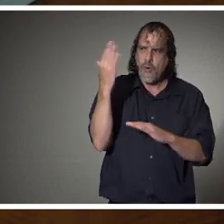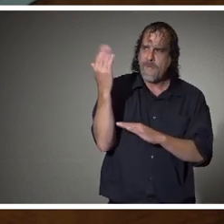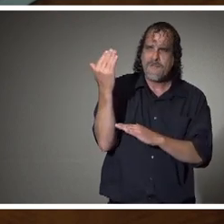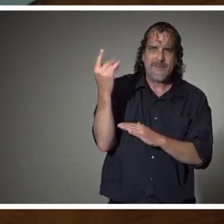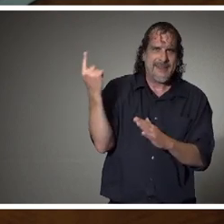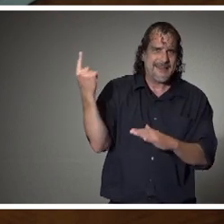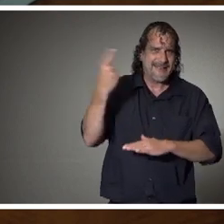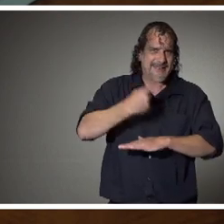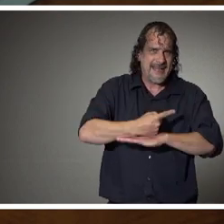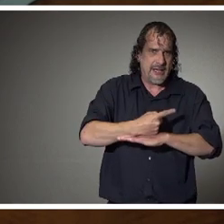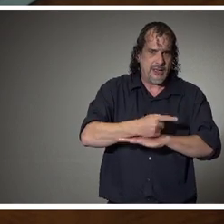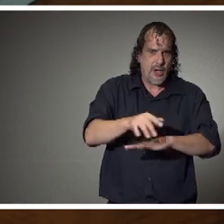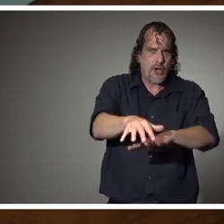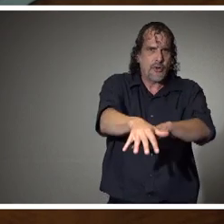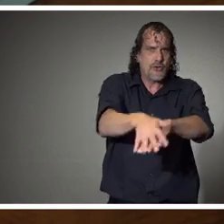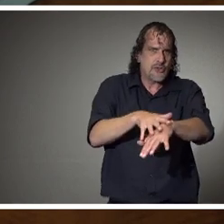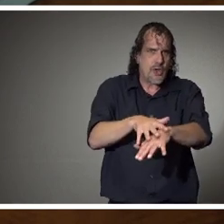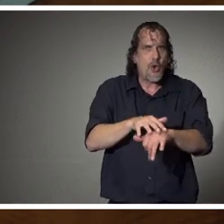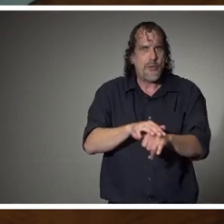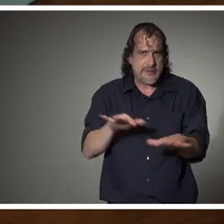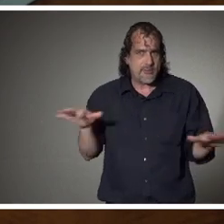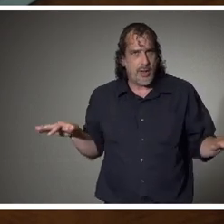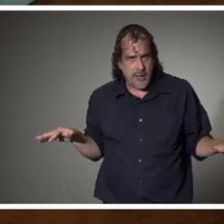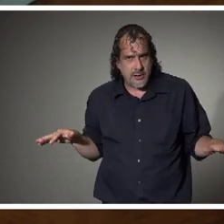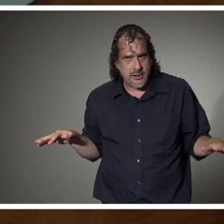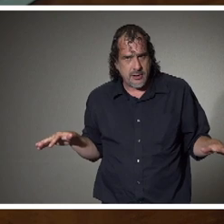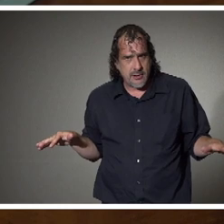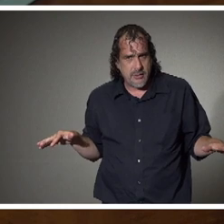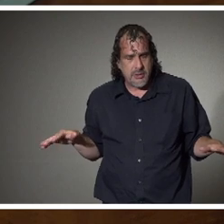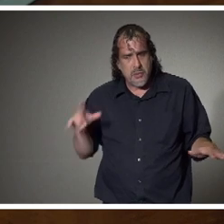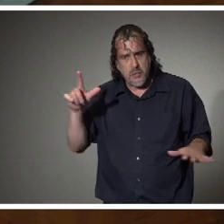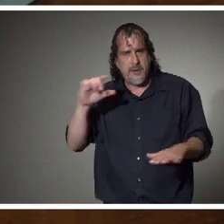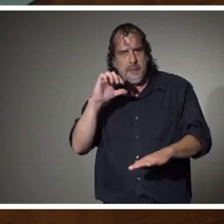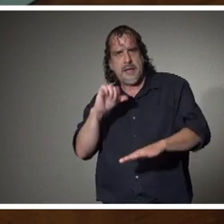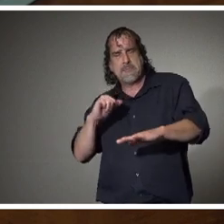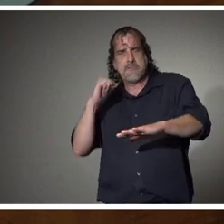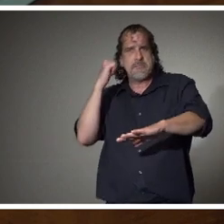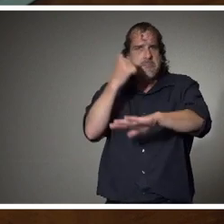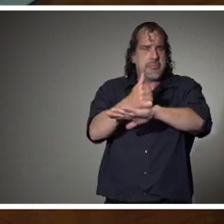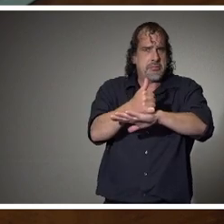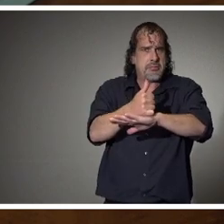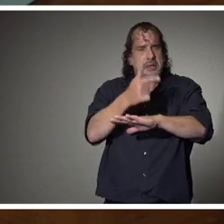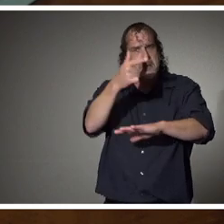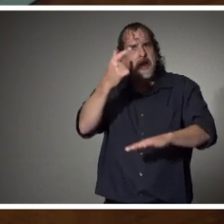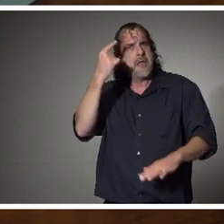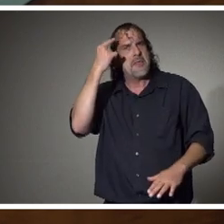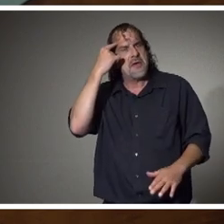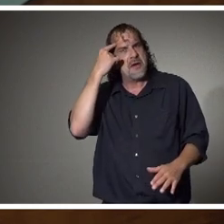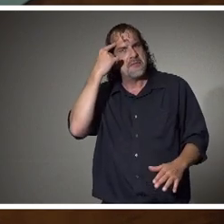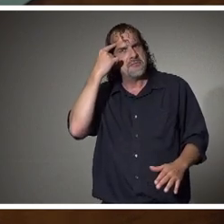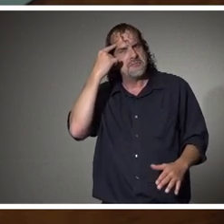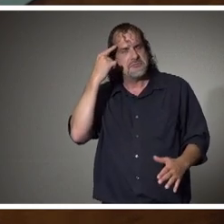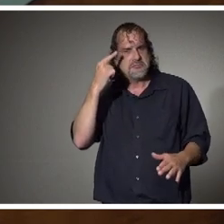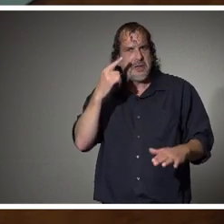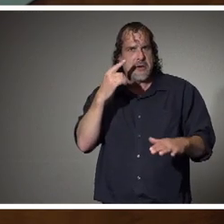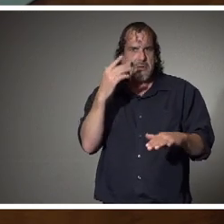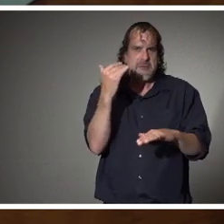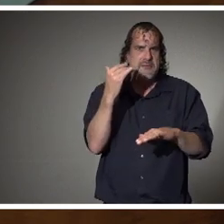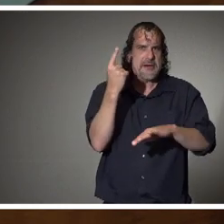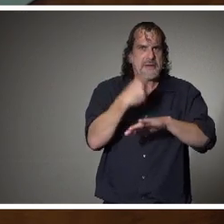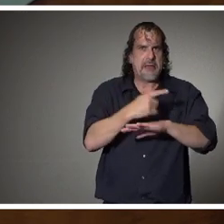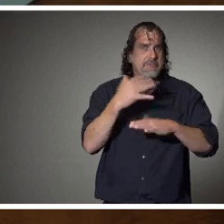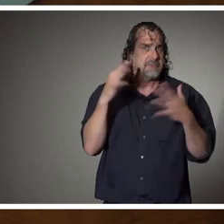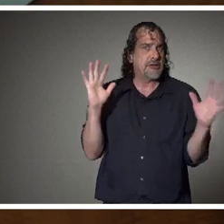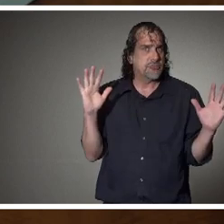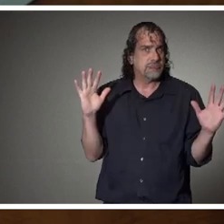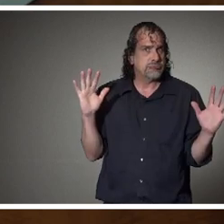days to slow the spread of the virus. I think when they put that out originally, they thought that it would be in effect for 15 days, and